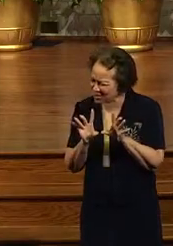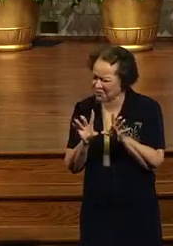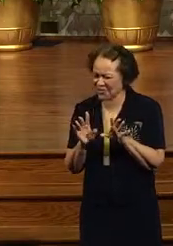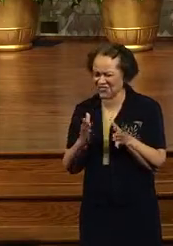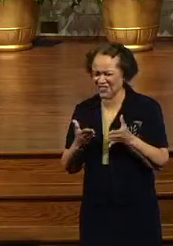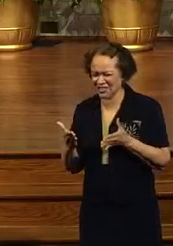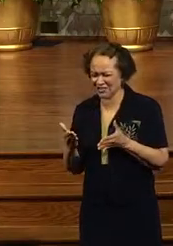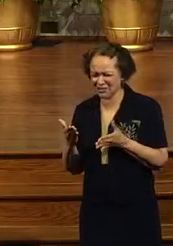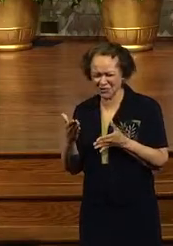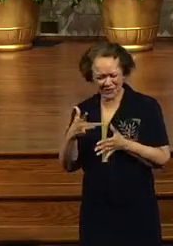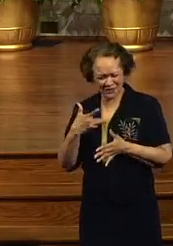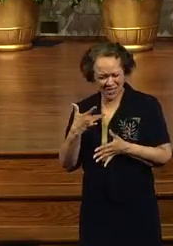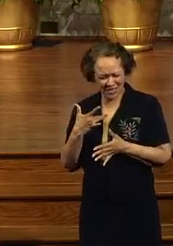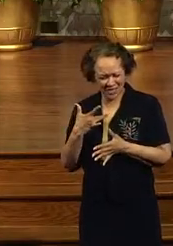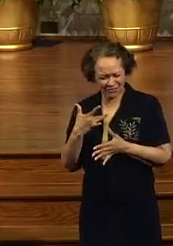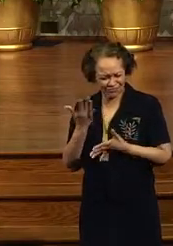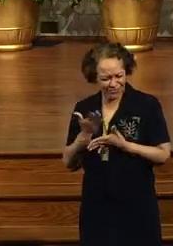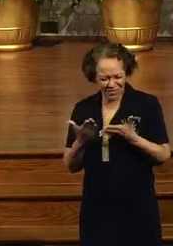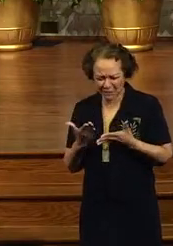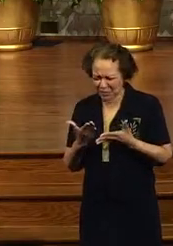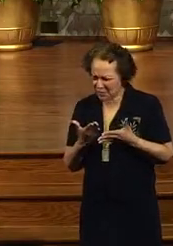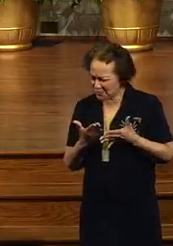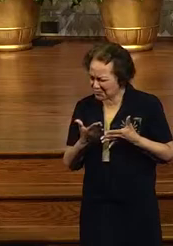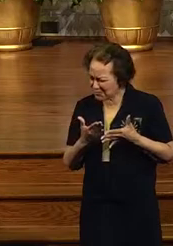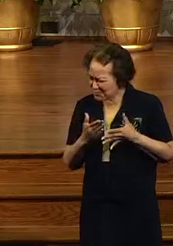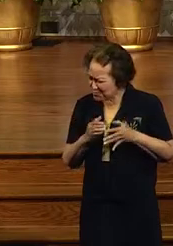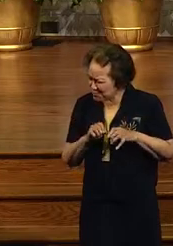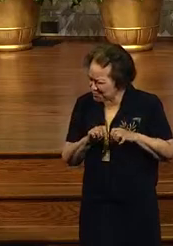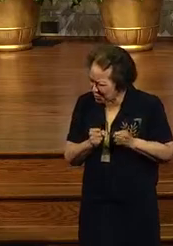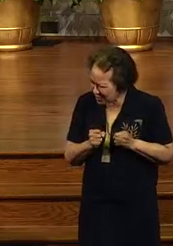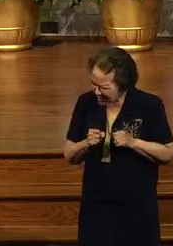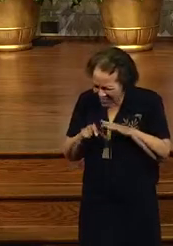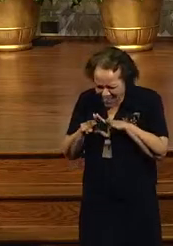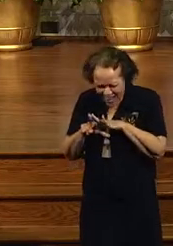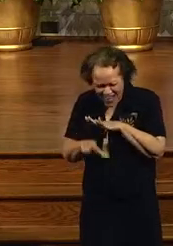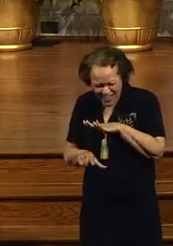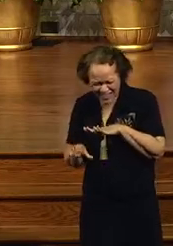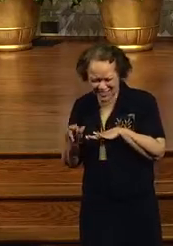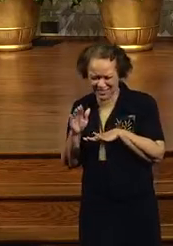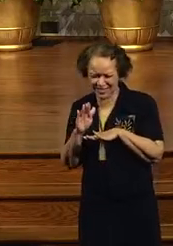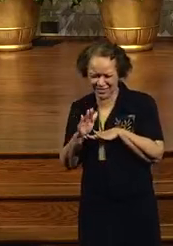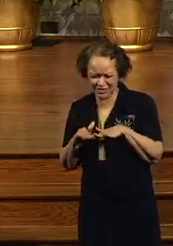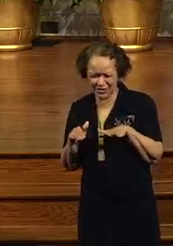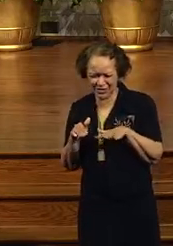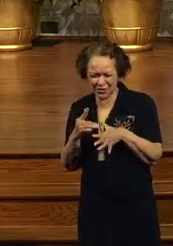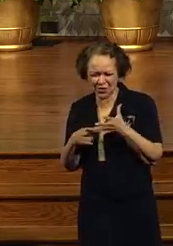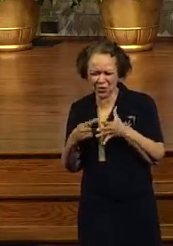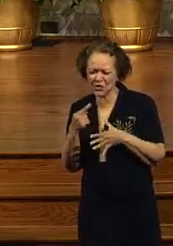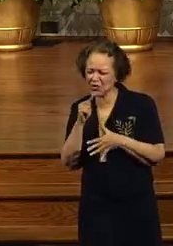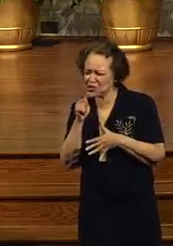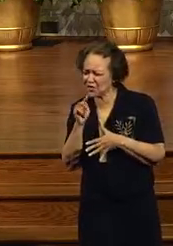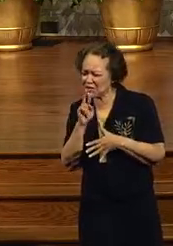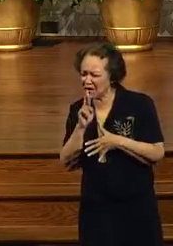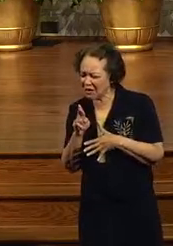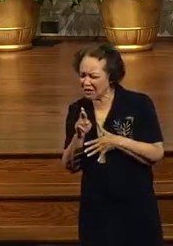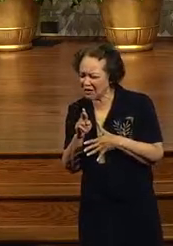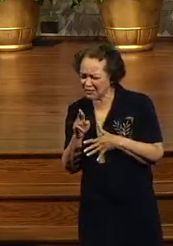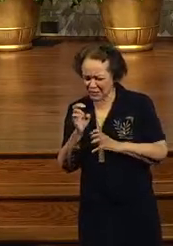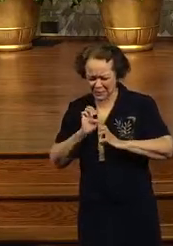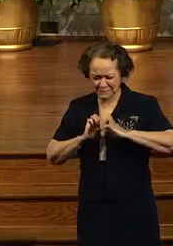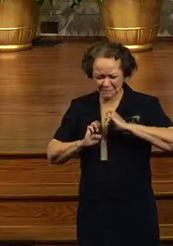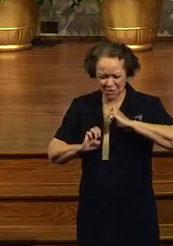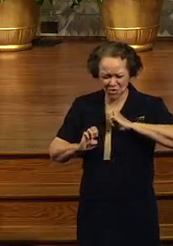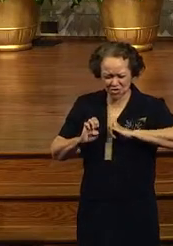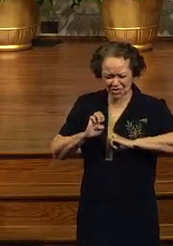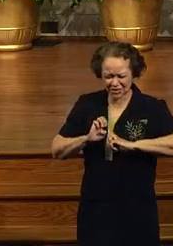broken. We feel that we are less than we are. The emotional pain,